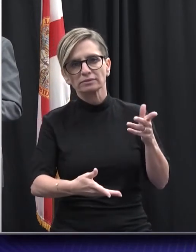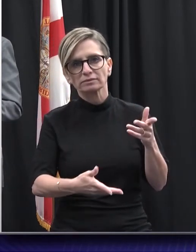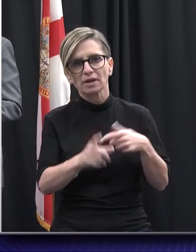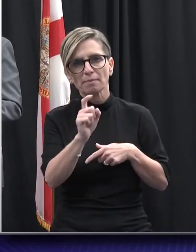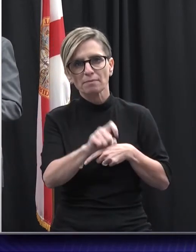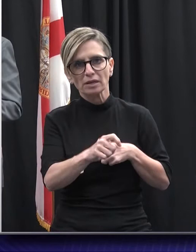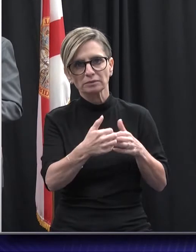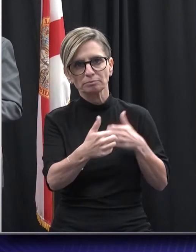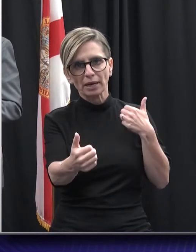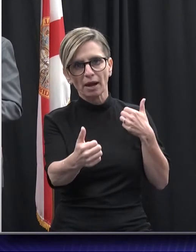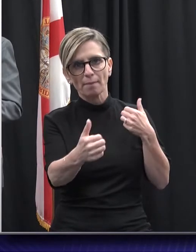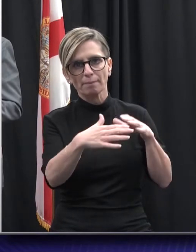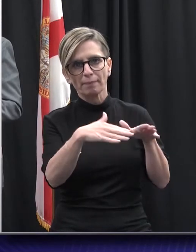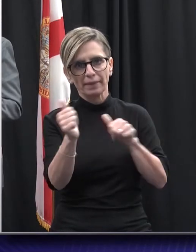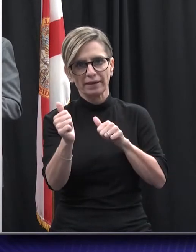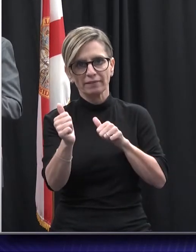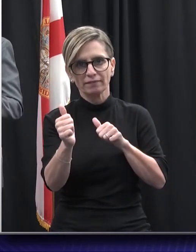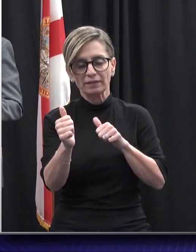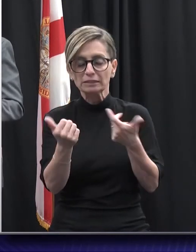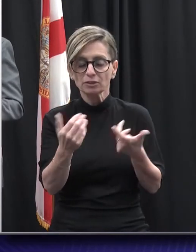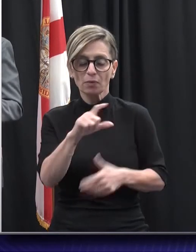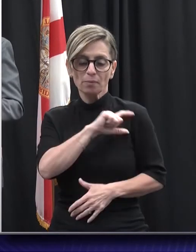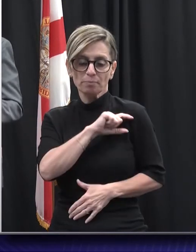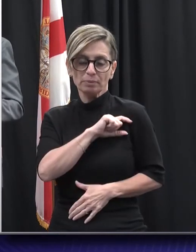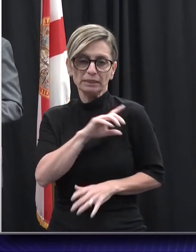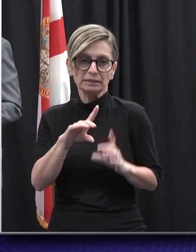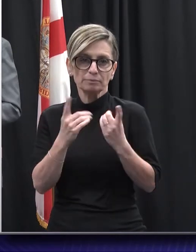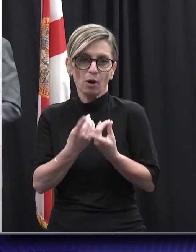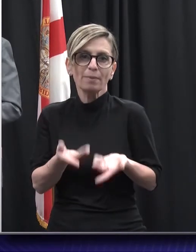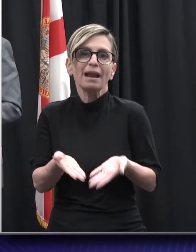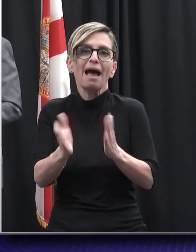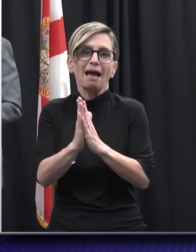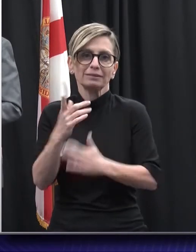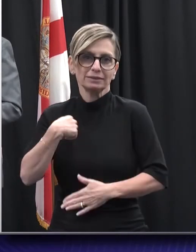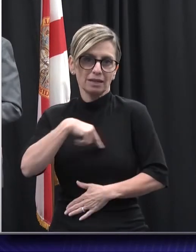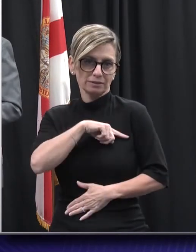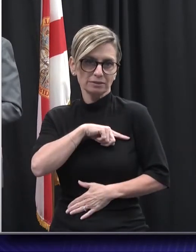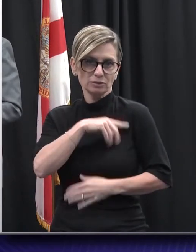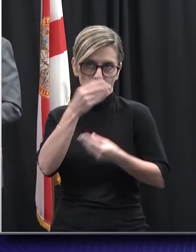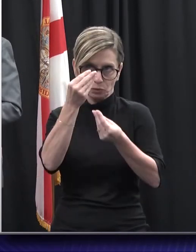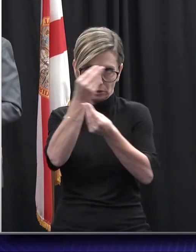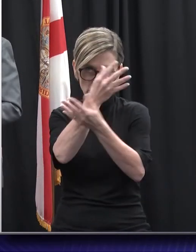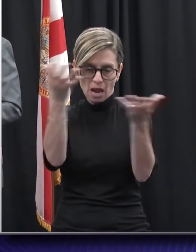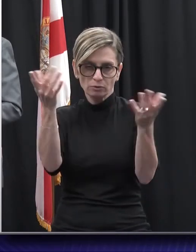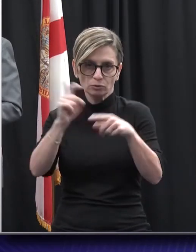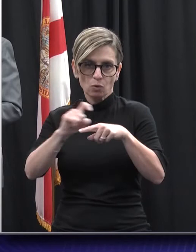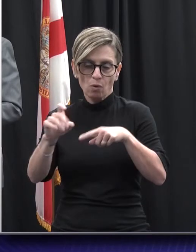specific request from the police department, so they can actually be effective.